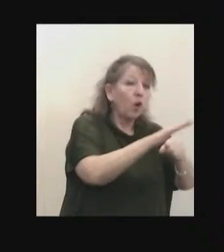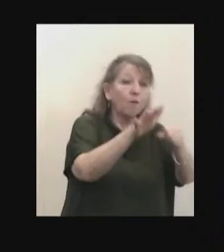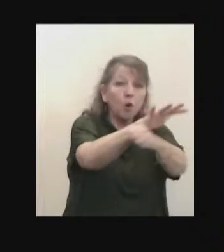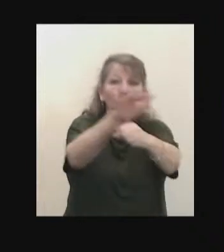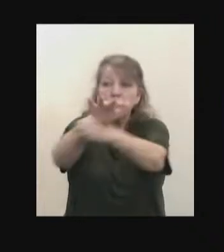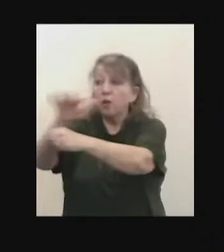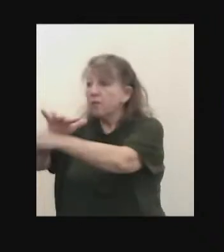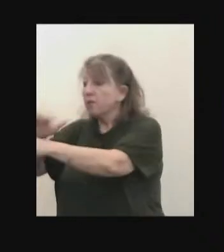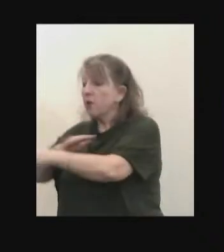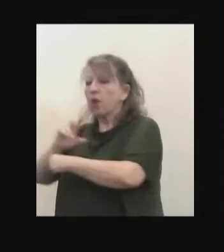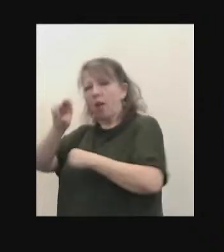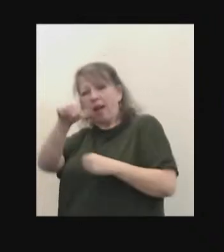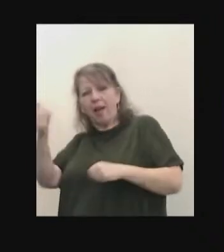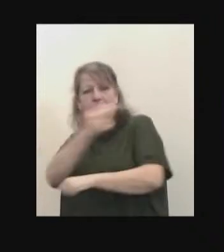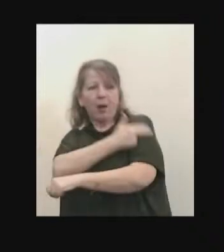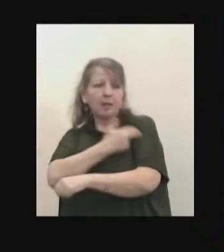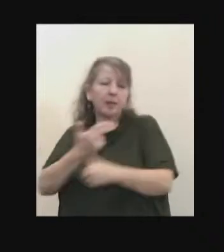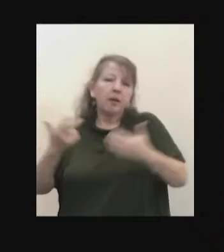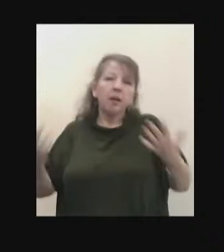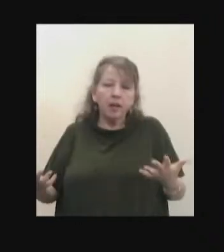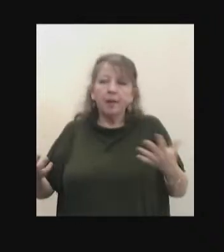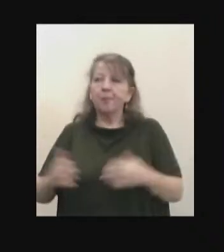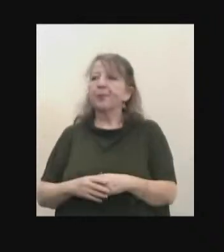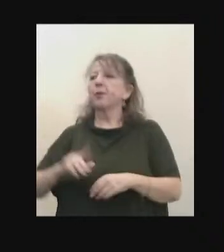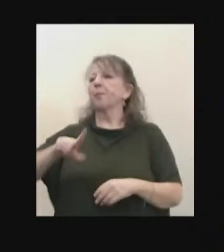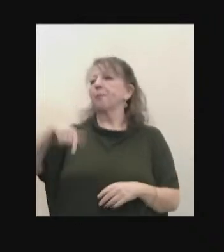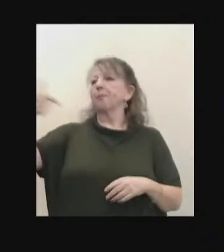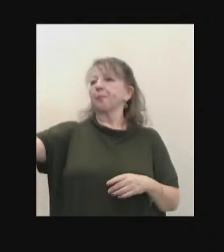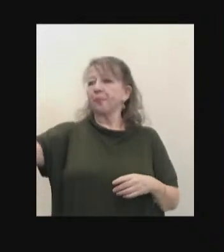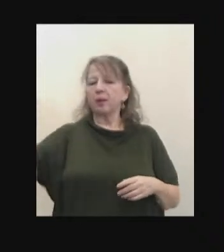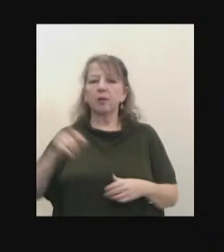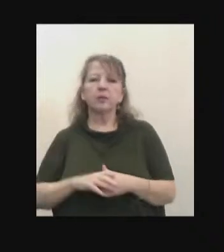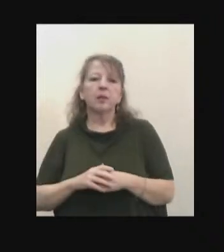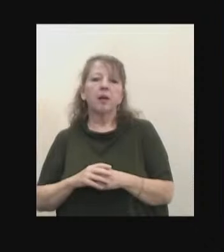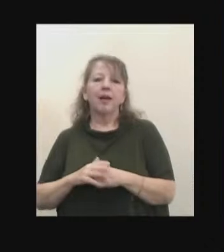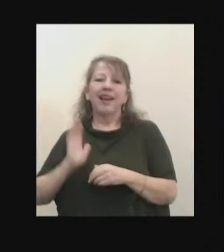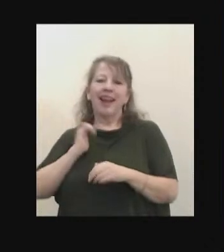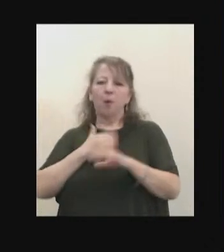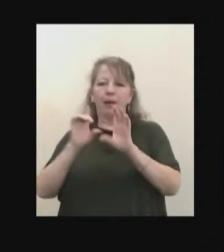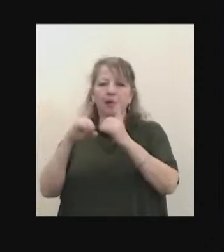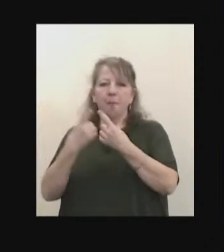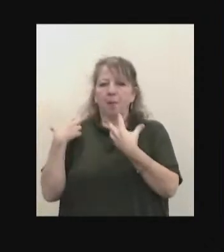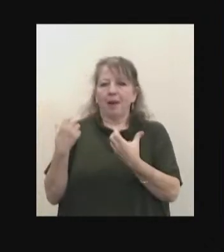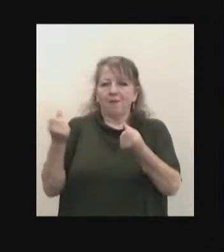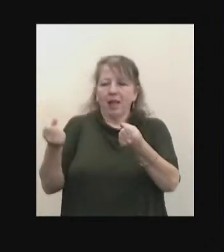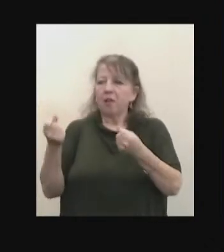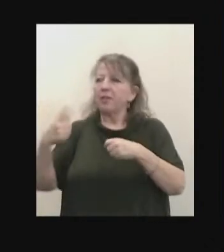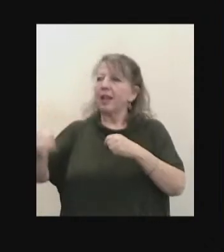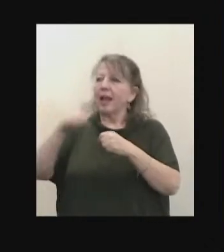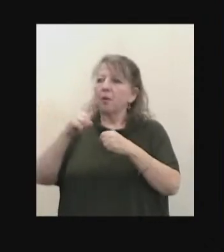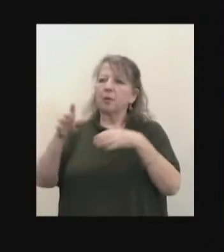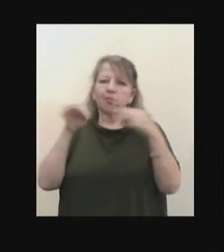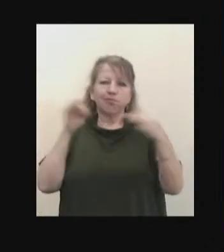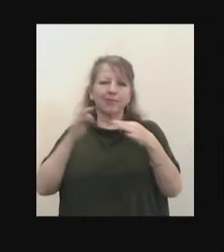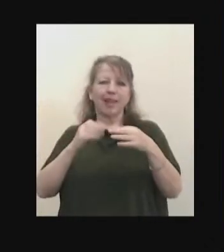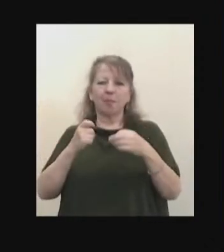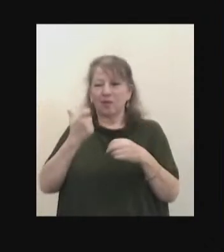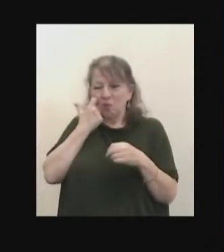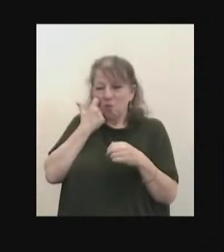Burstein now to talk a little bit about what the most recent analysis from the Western New York and analytical